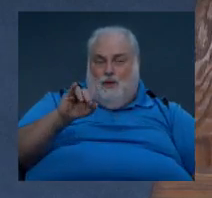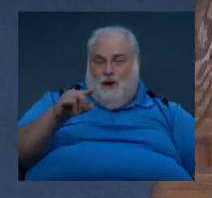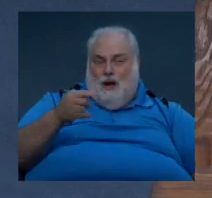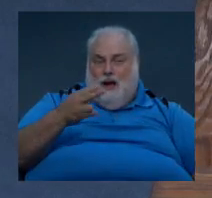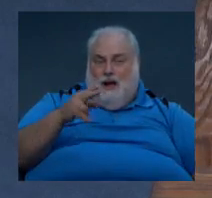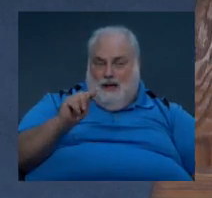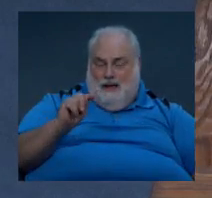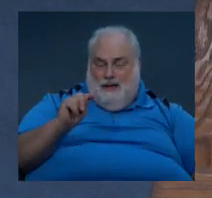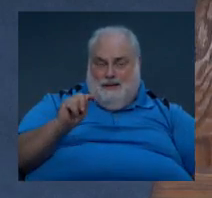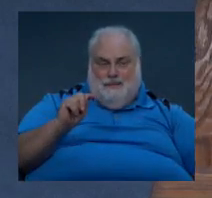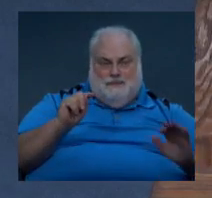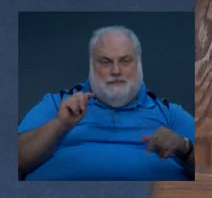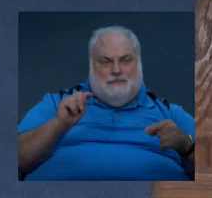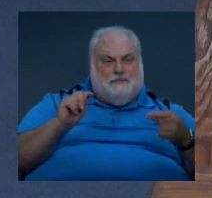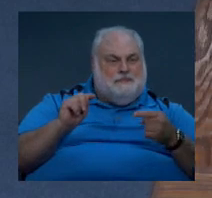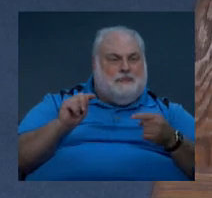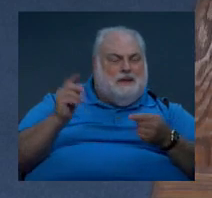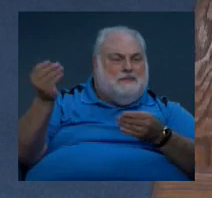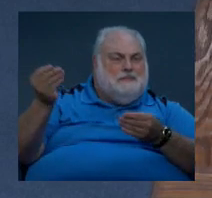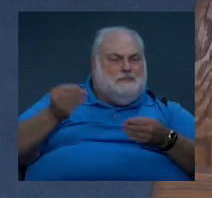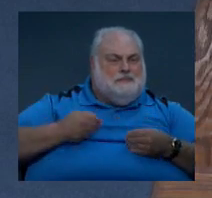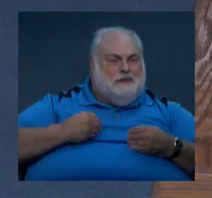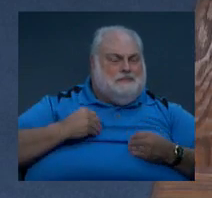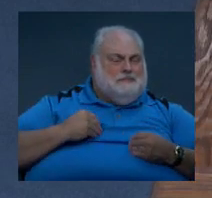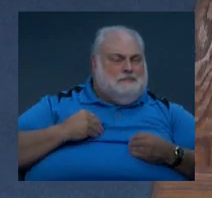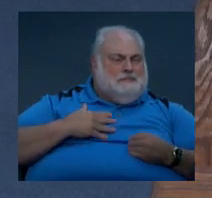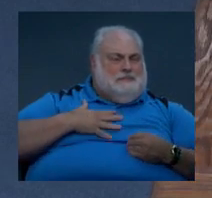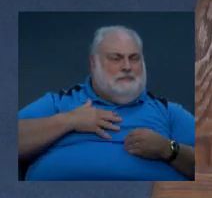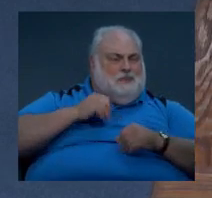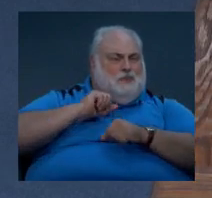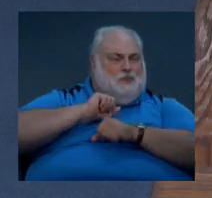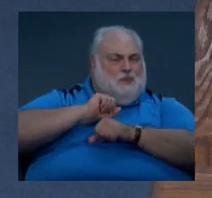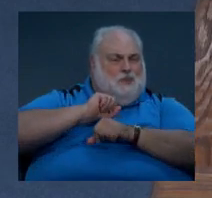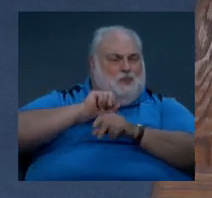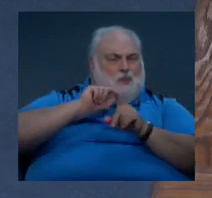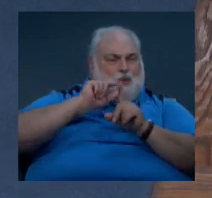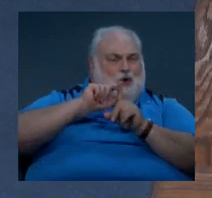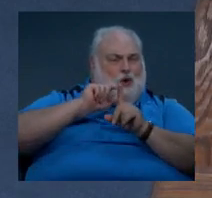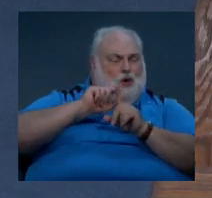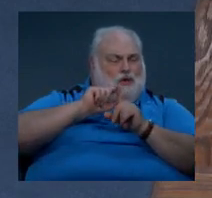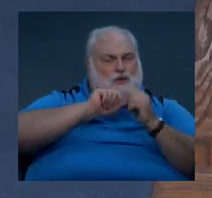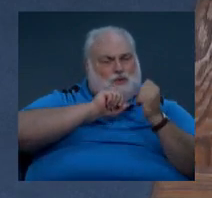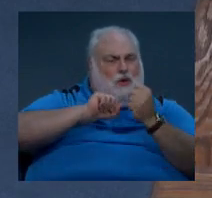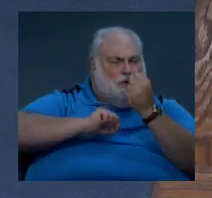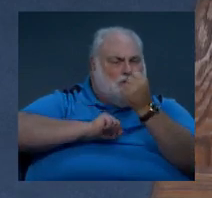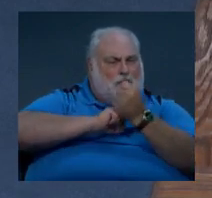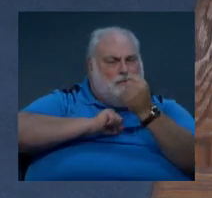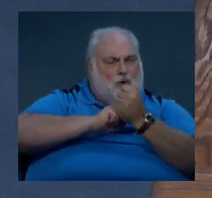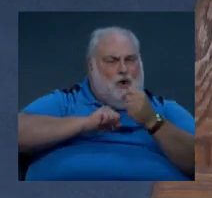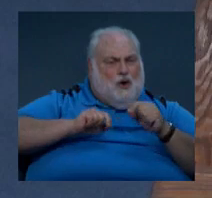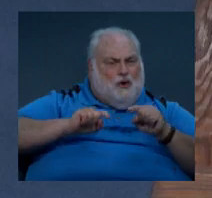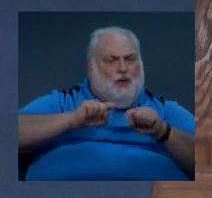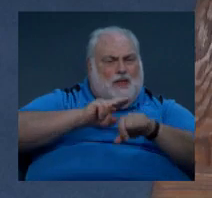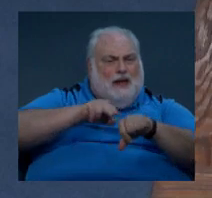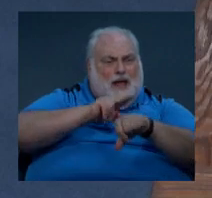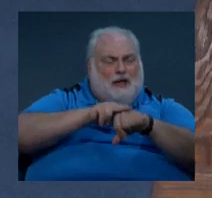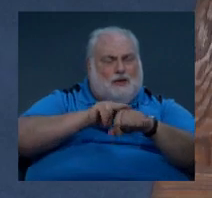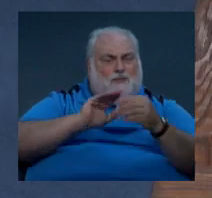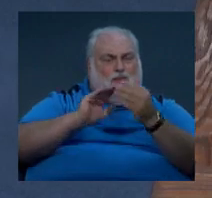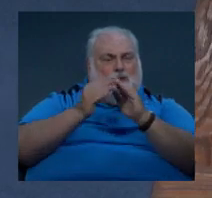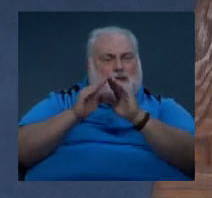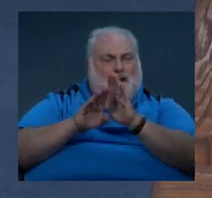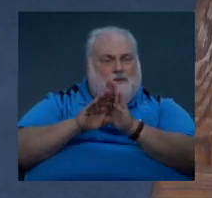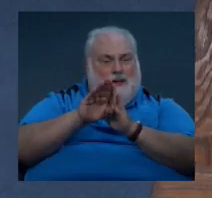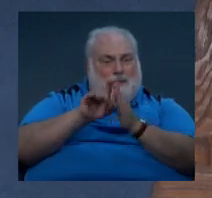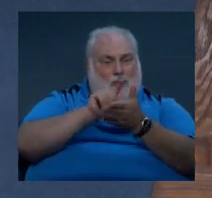She spoke some encouraging words and her strong support of homeownership during the National Community Development